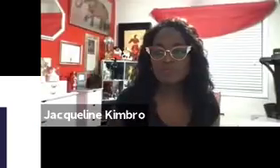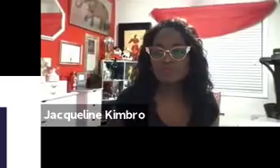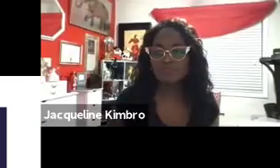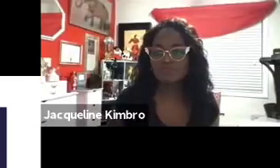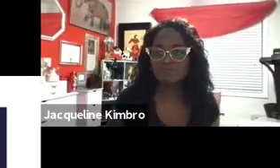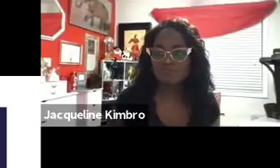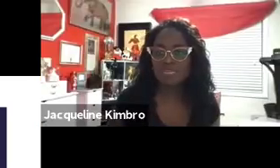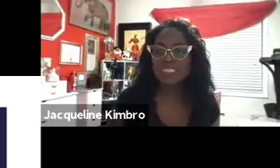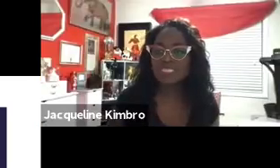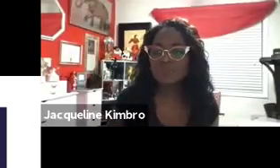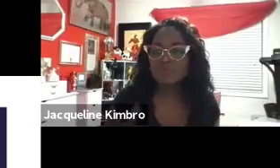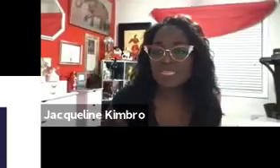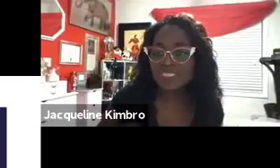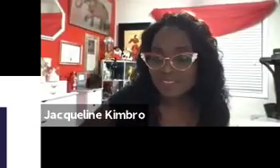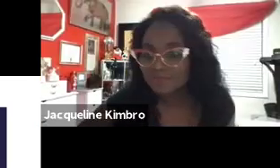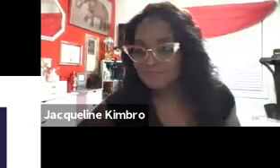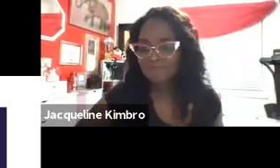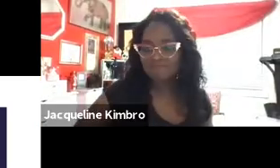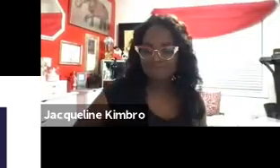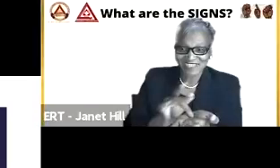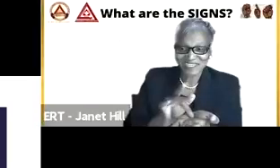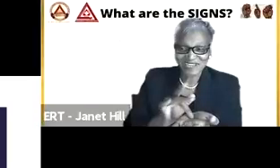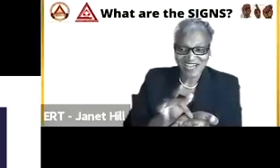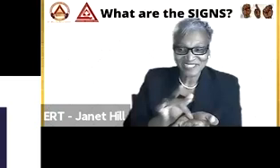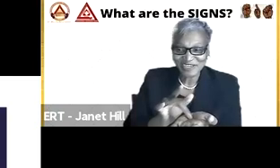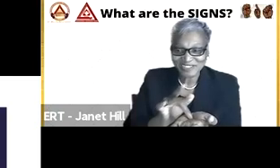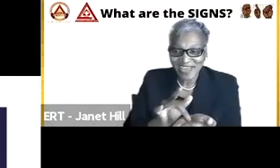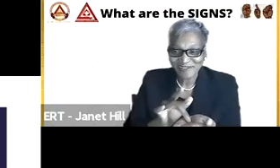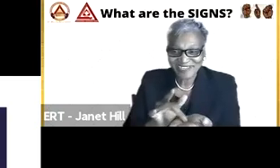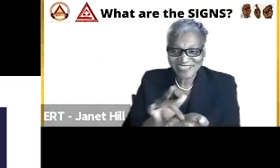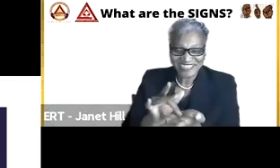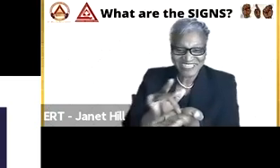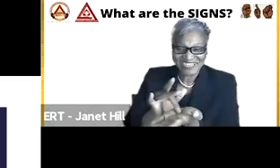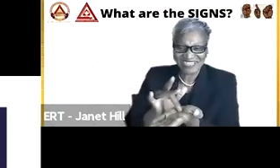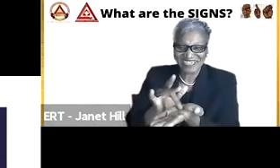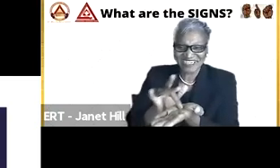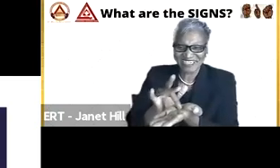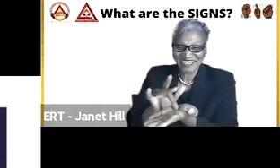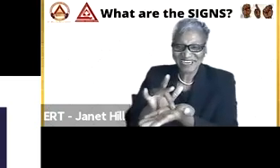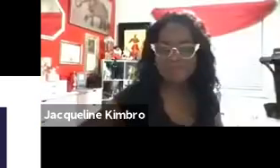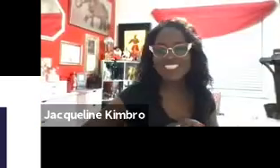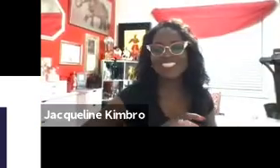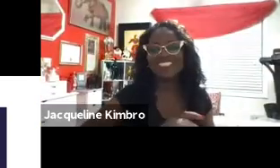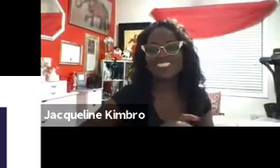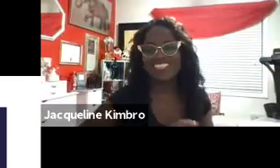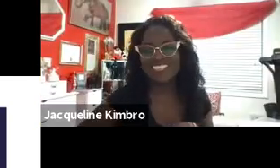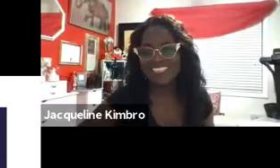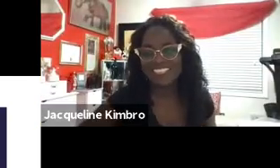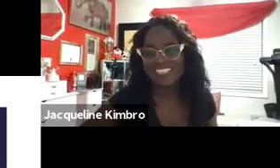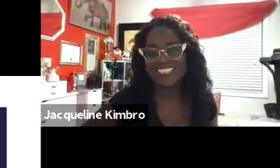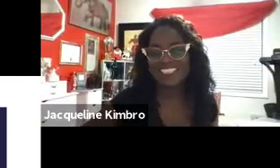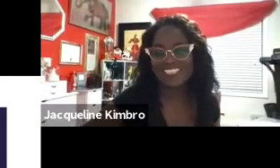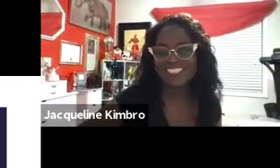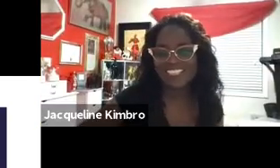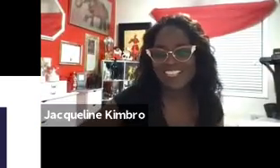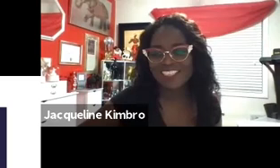Prescription. Medicine. Medicine. Correct. I see you, Jacqueline. Medicine.